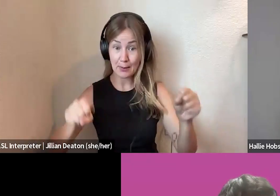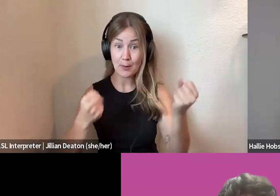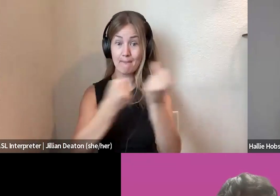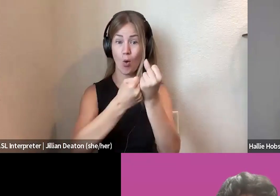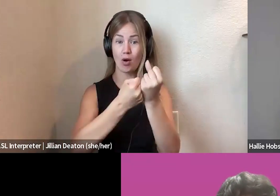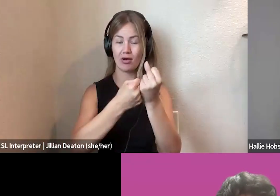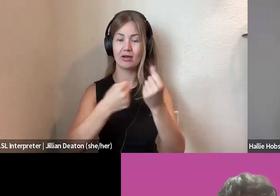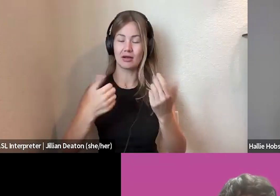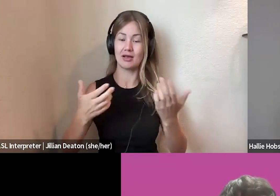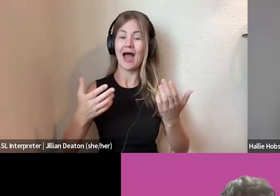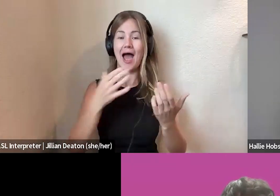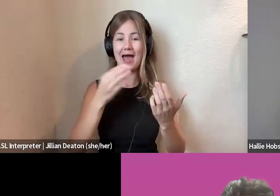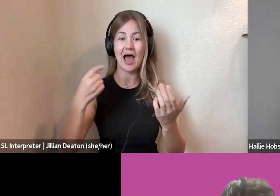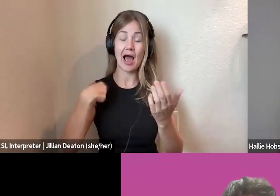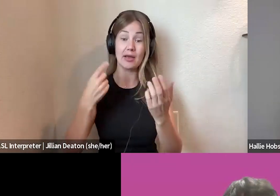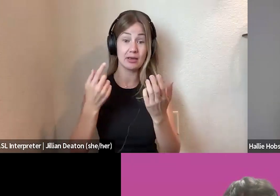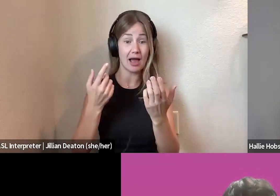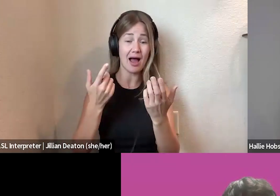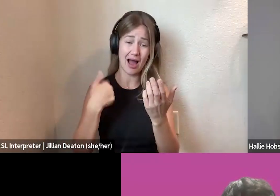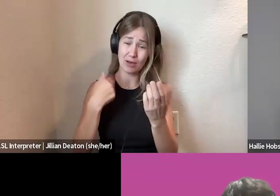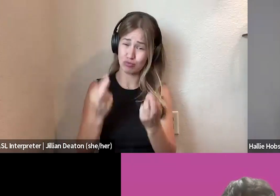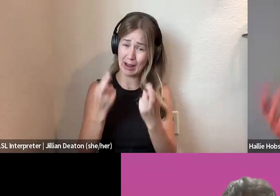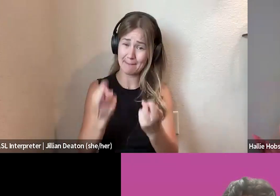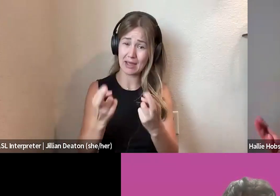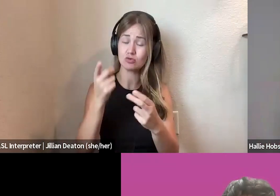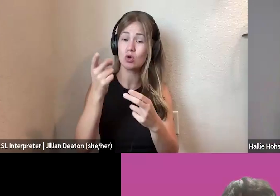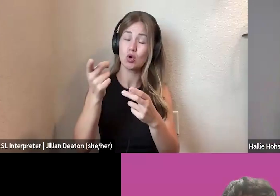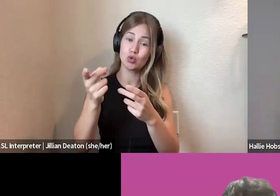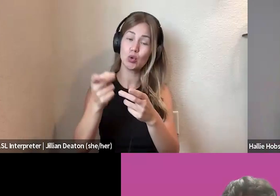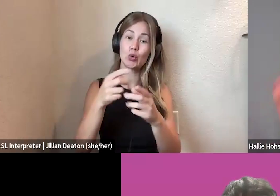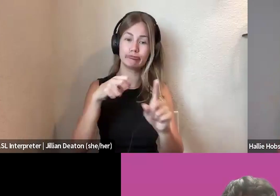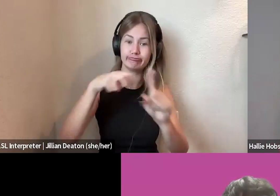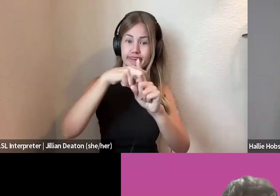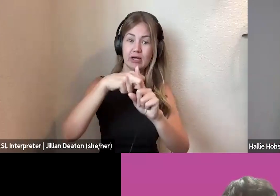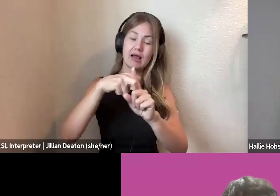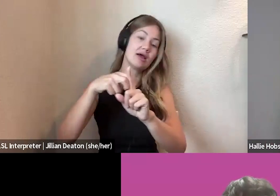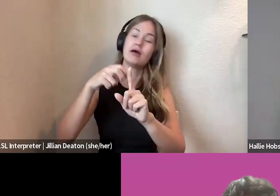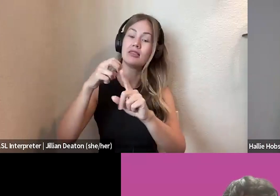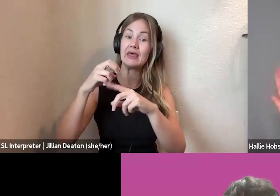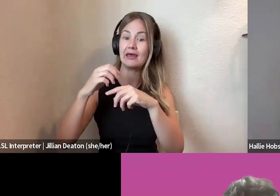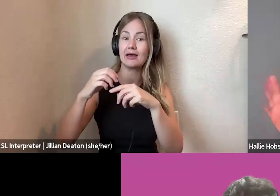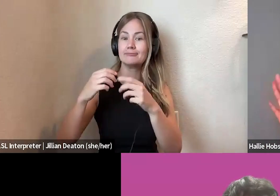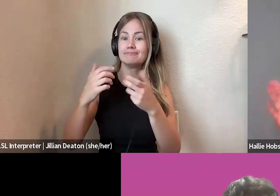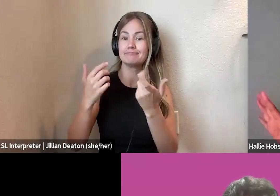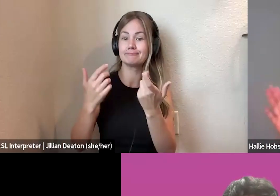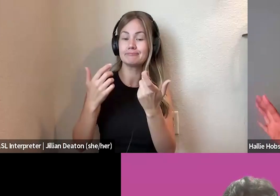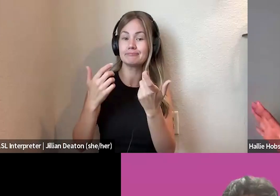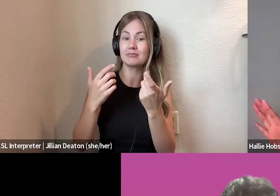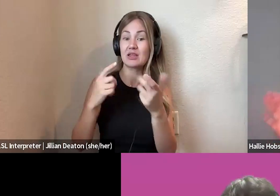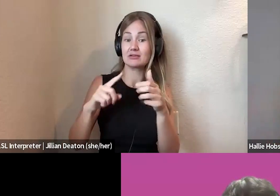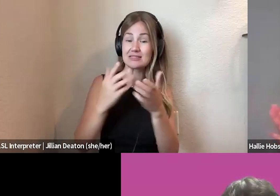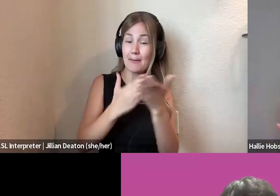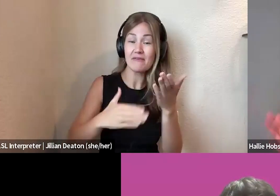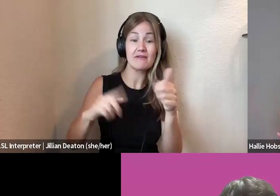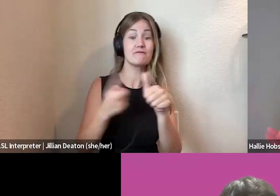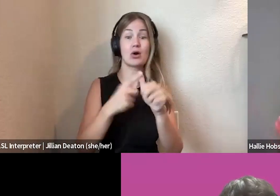seeking, but I would go to your early people first. By the time you do the email blast or you have the article in the Times, that's marketing, that's general